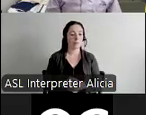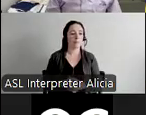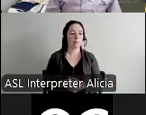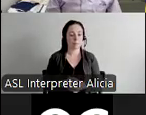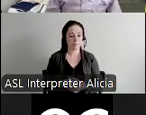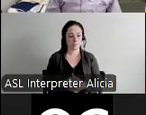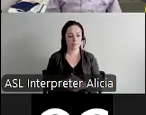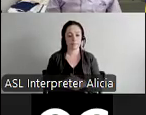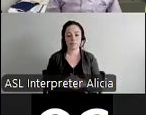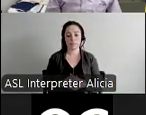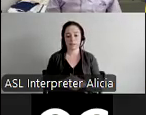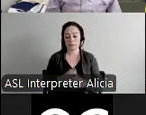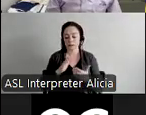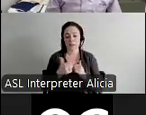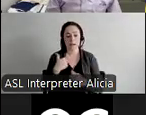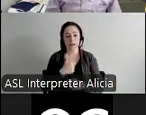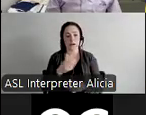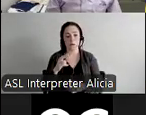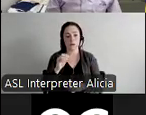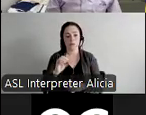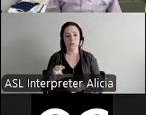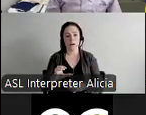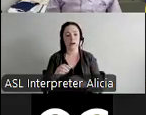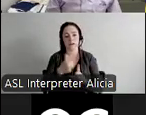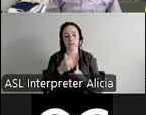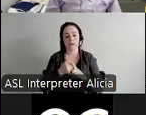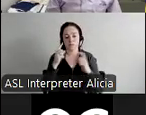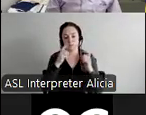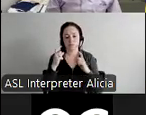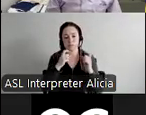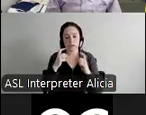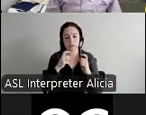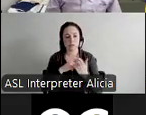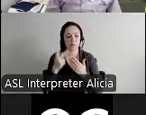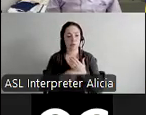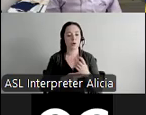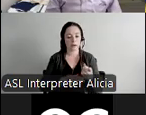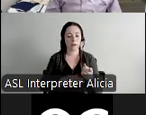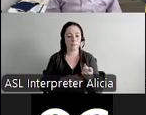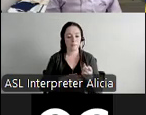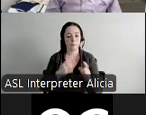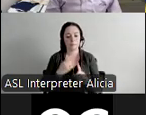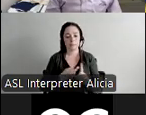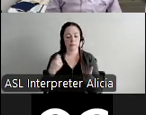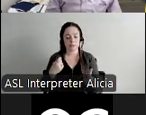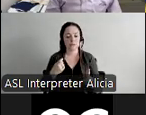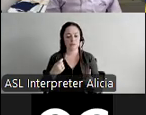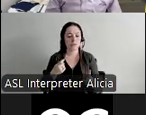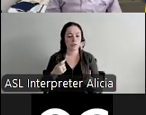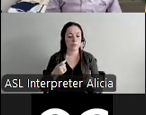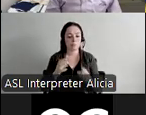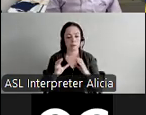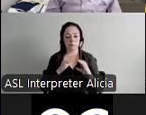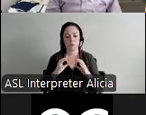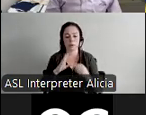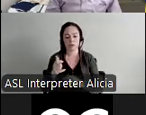remember How We Rock was the photography program that Ray from our communications bureau managed,